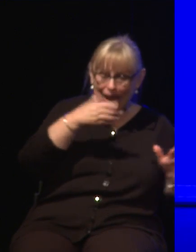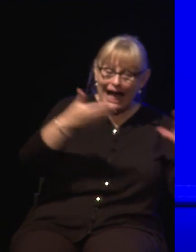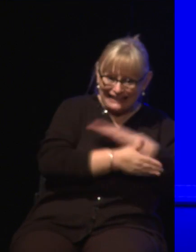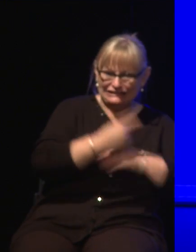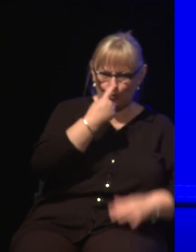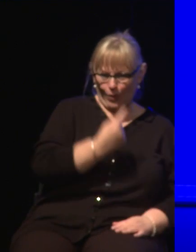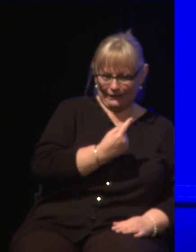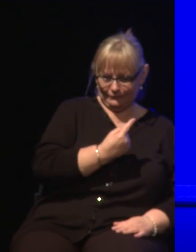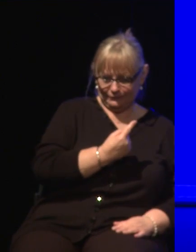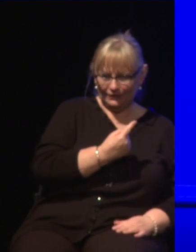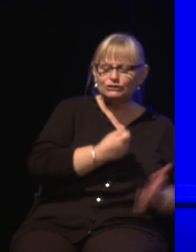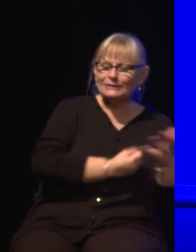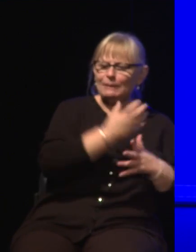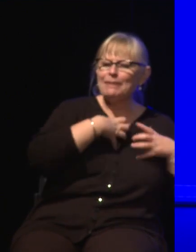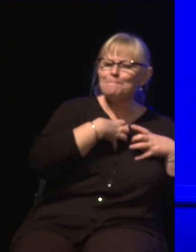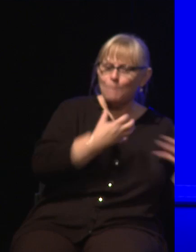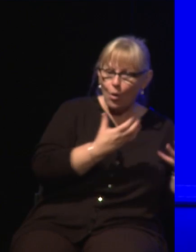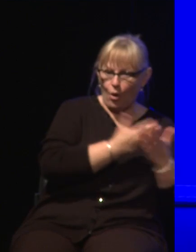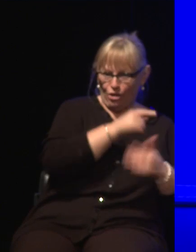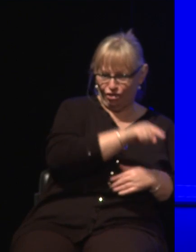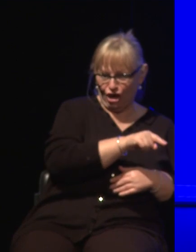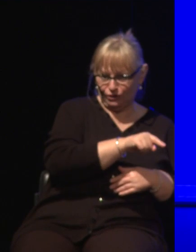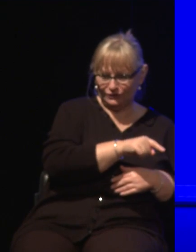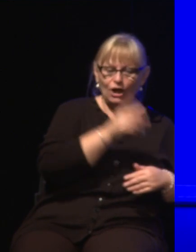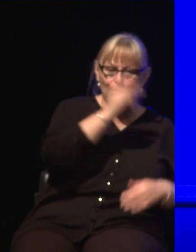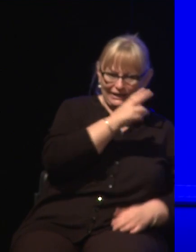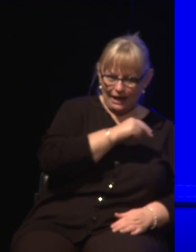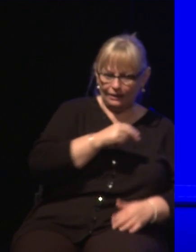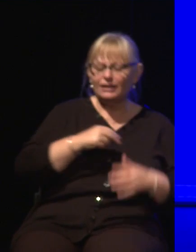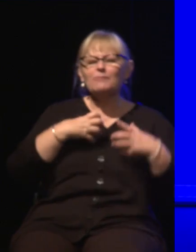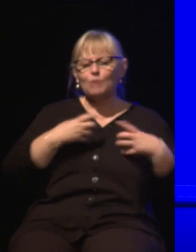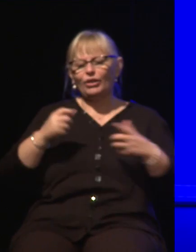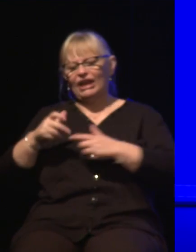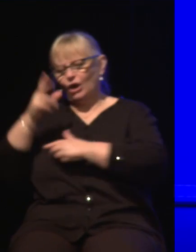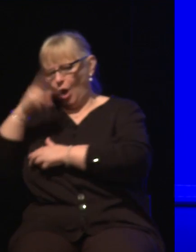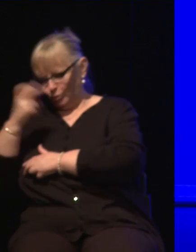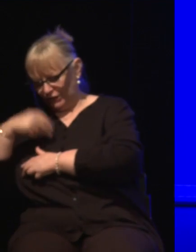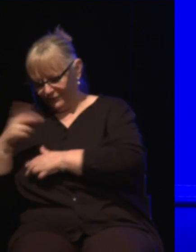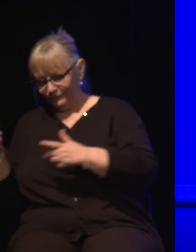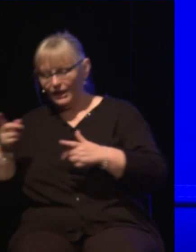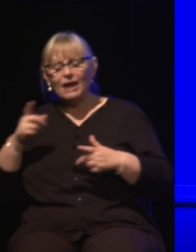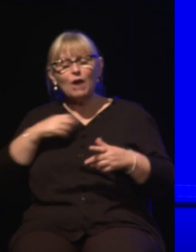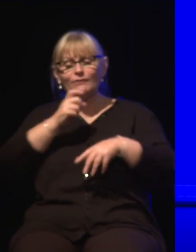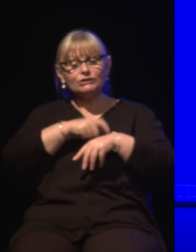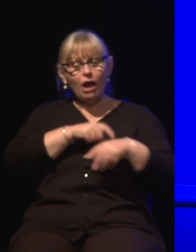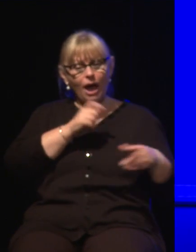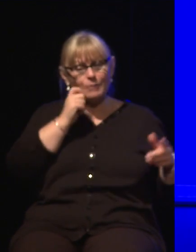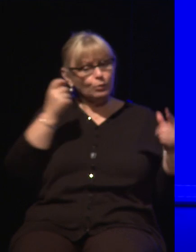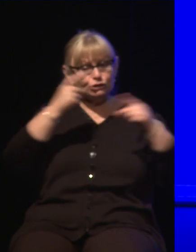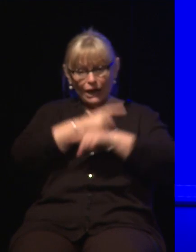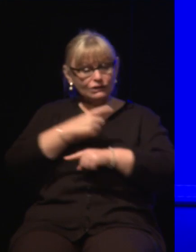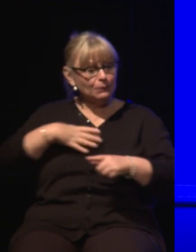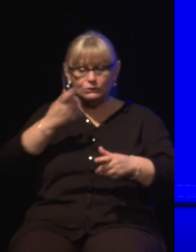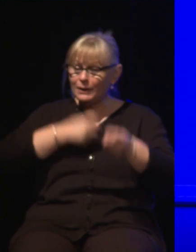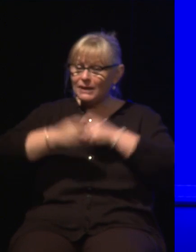babies before the age of 1. So in fact, we spend a lot more at early ages than we do at older ages. But that's going to change over time as the